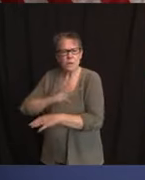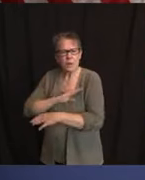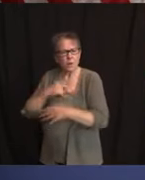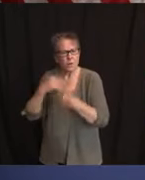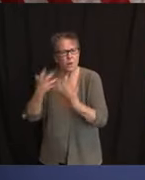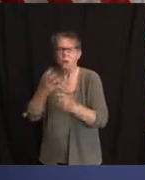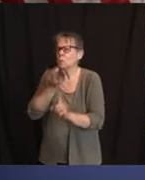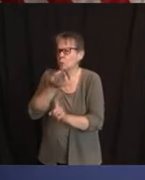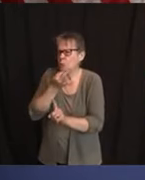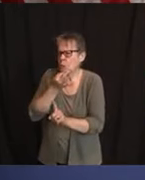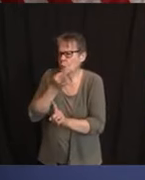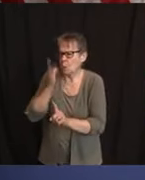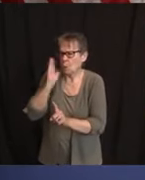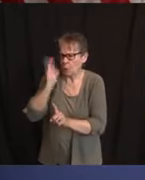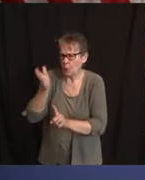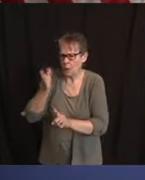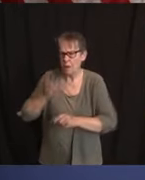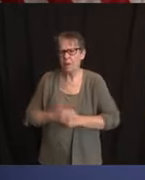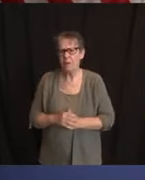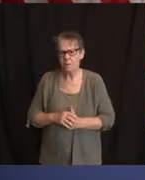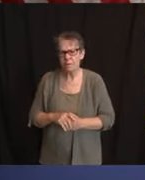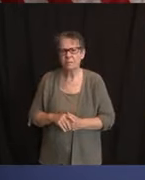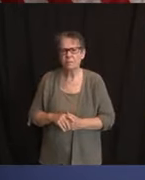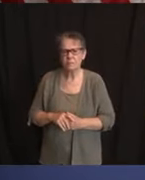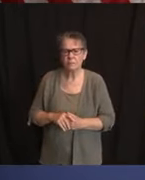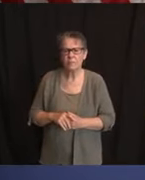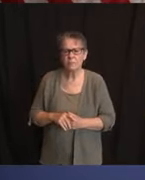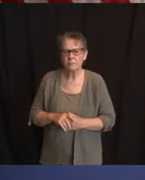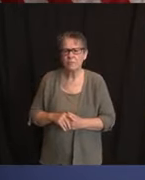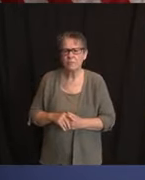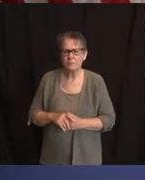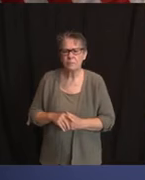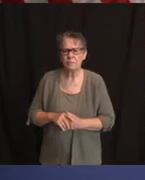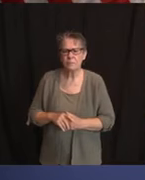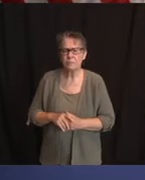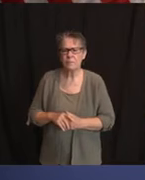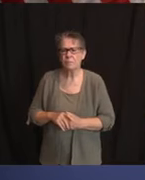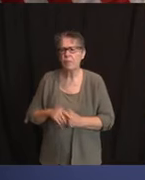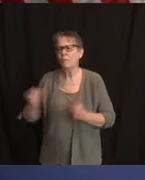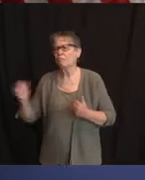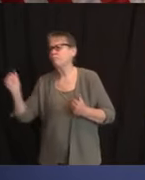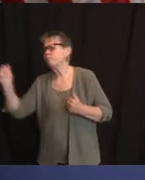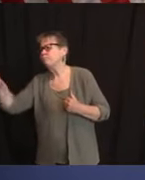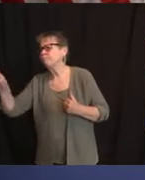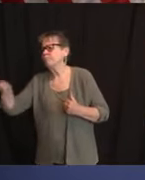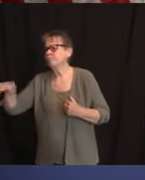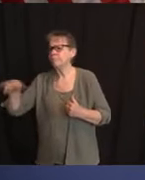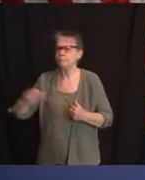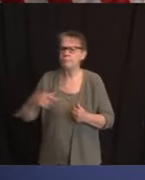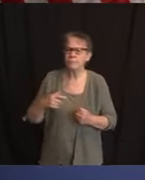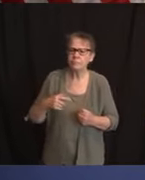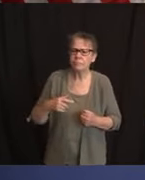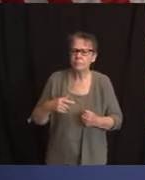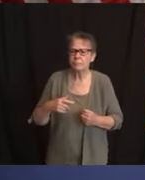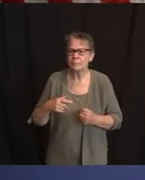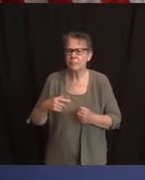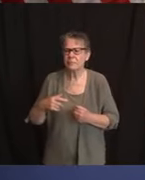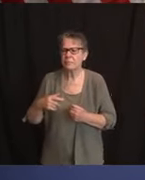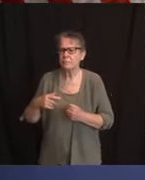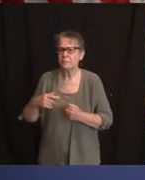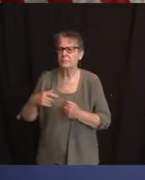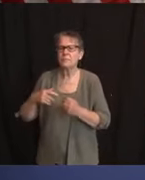Thank you, Governor. What do you think of the cooperative plasma donation agreement between University Hospital and the Red Cross? And can